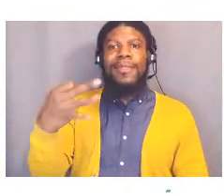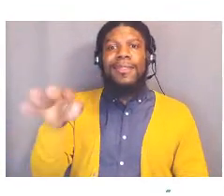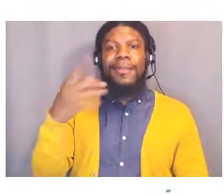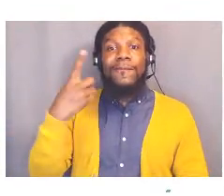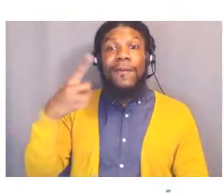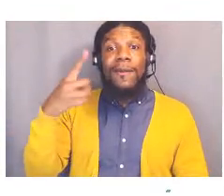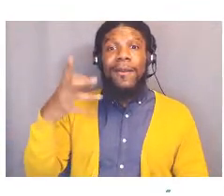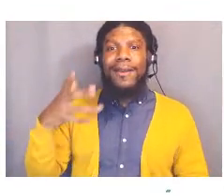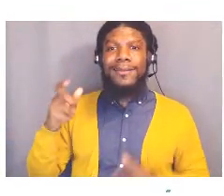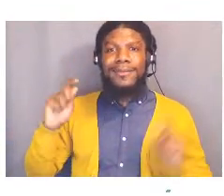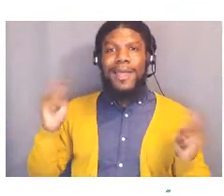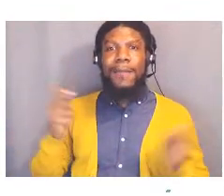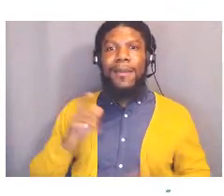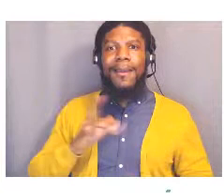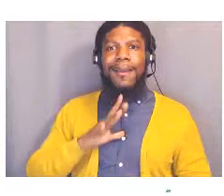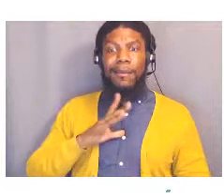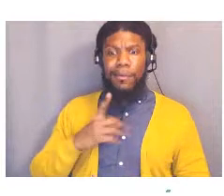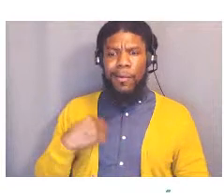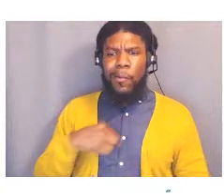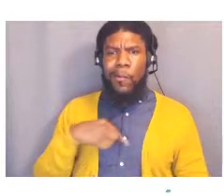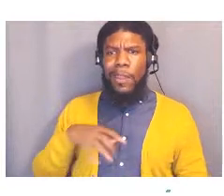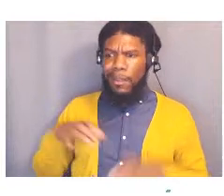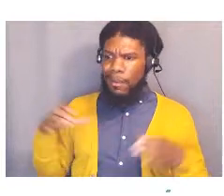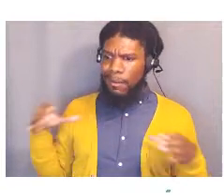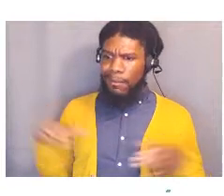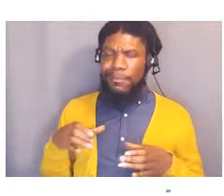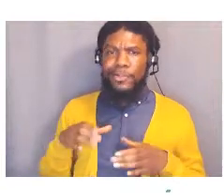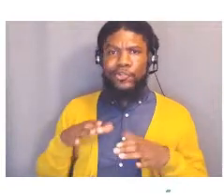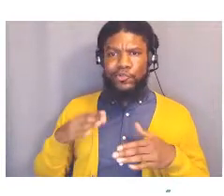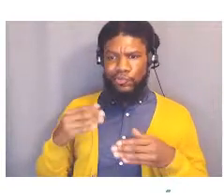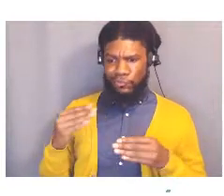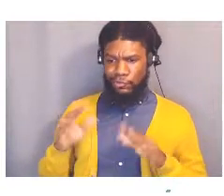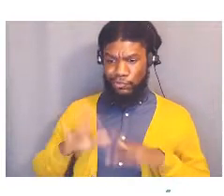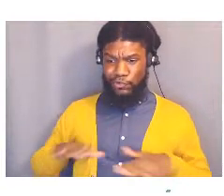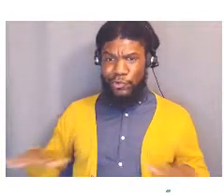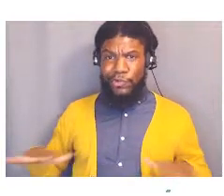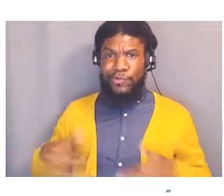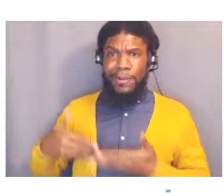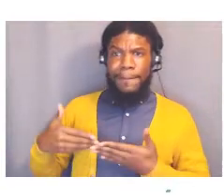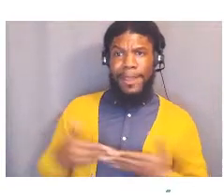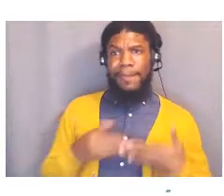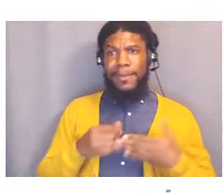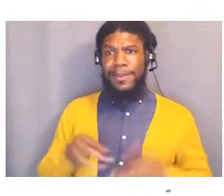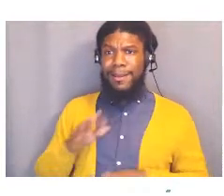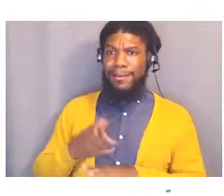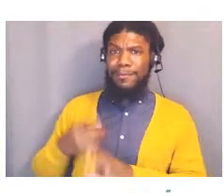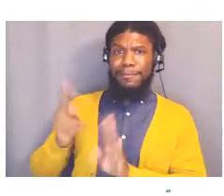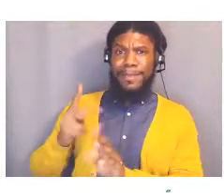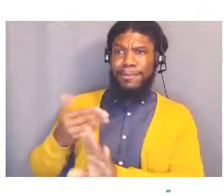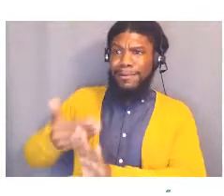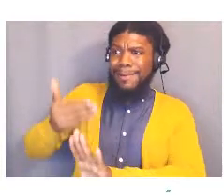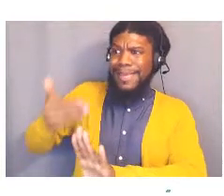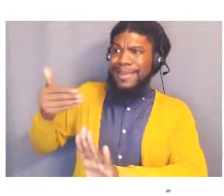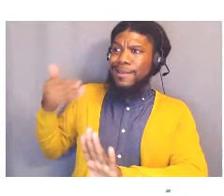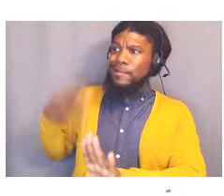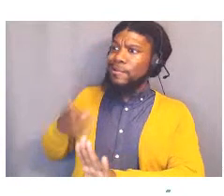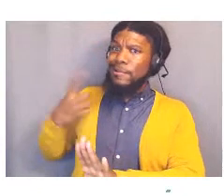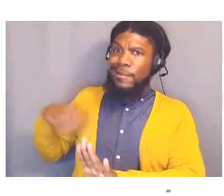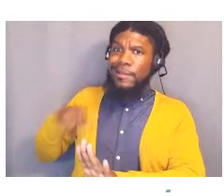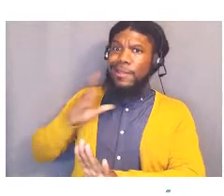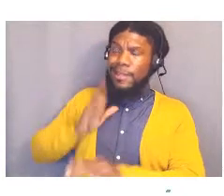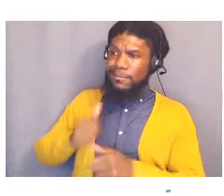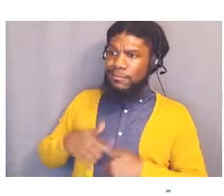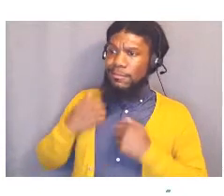celebrate, for we are children. We are babies of ancestors who survived the Middle